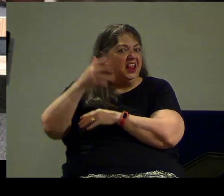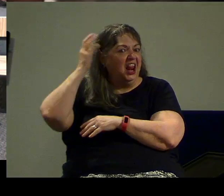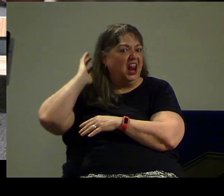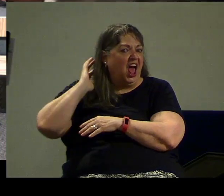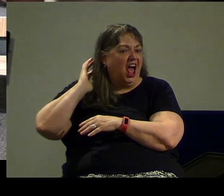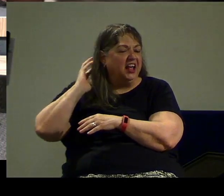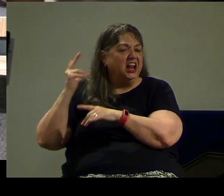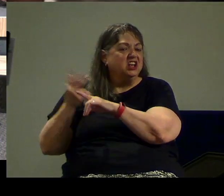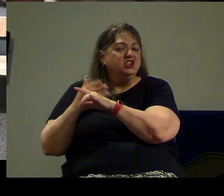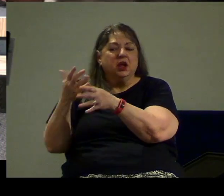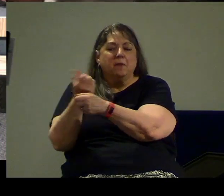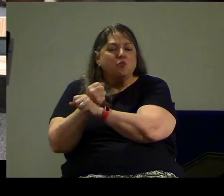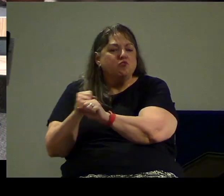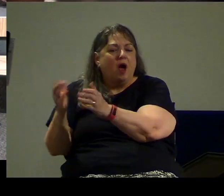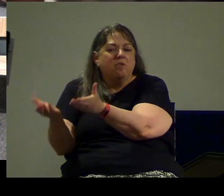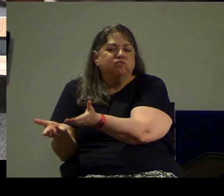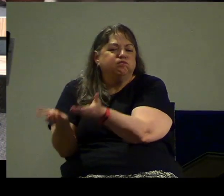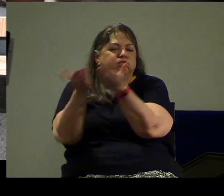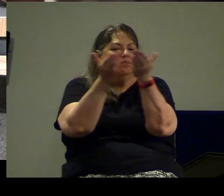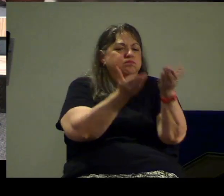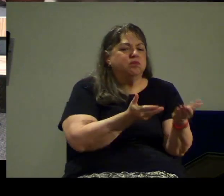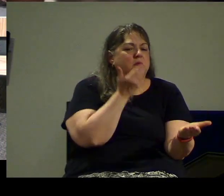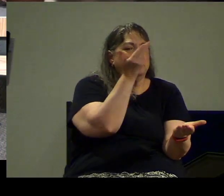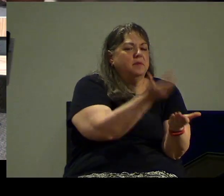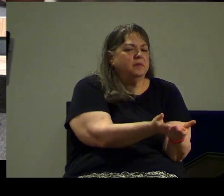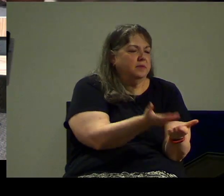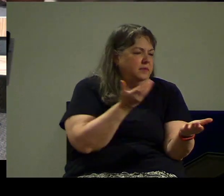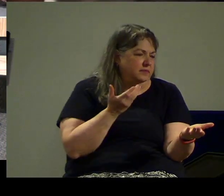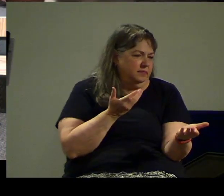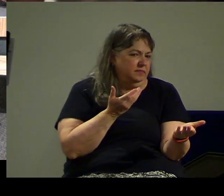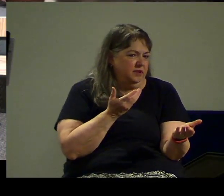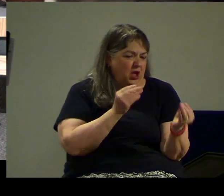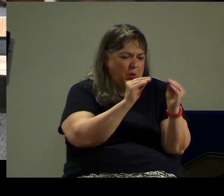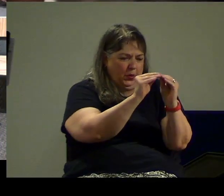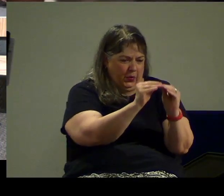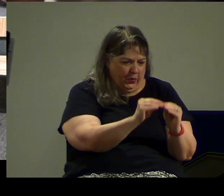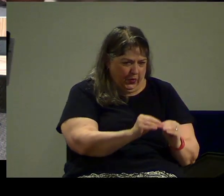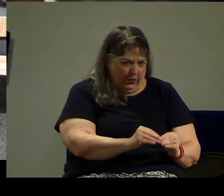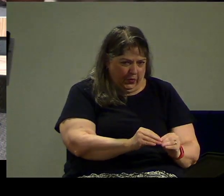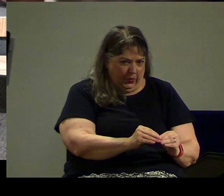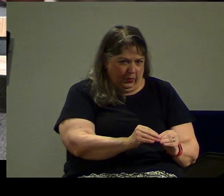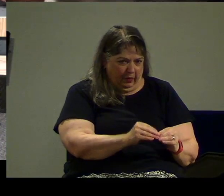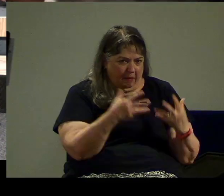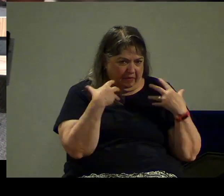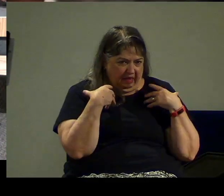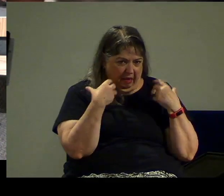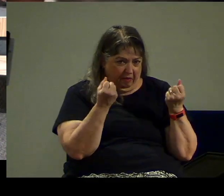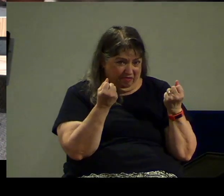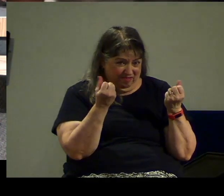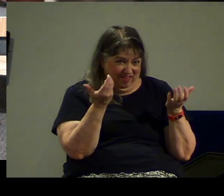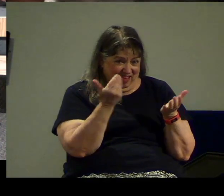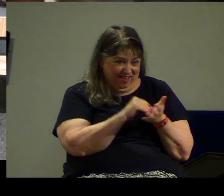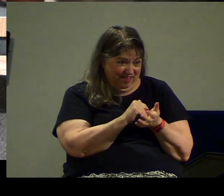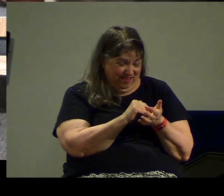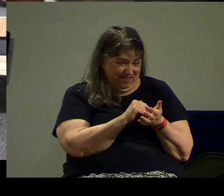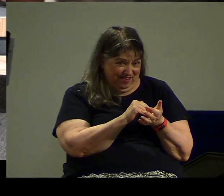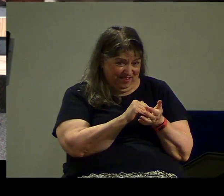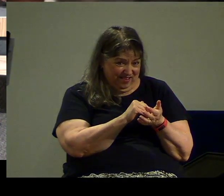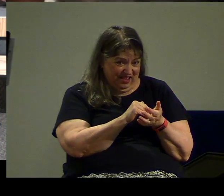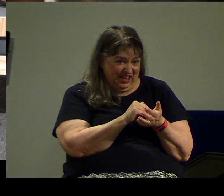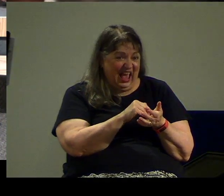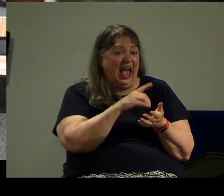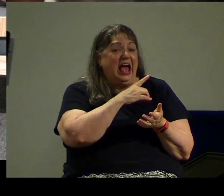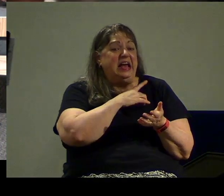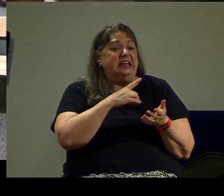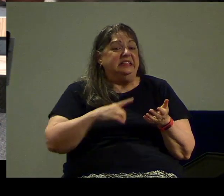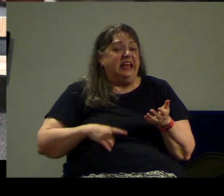sheep out of his mouth, and brought it back and mended it so it became healthy. David, in his